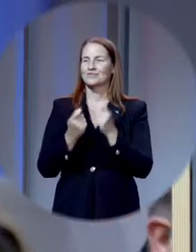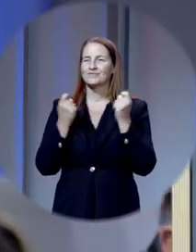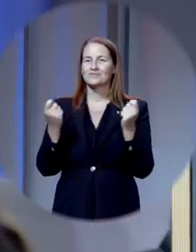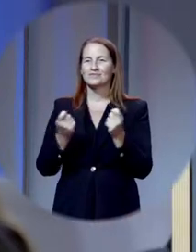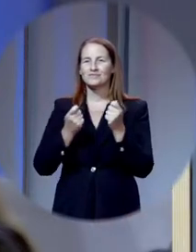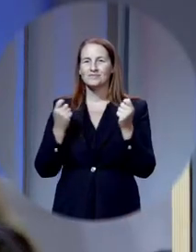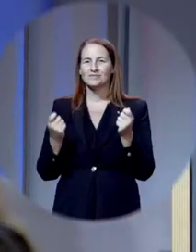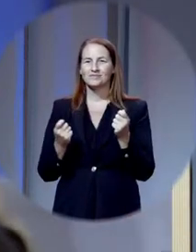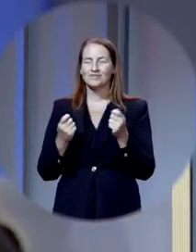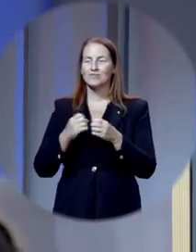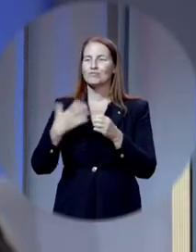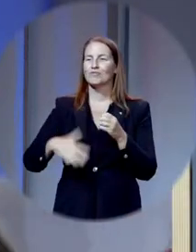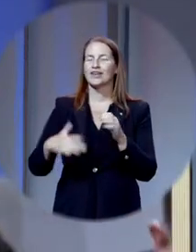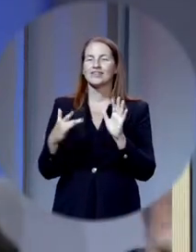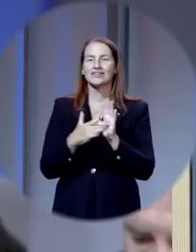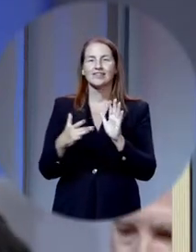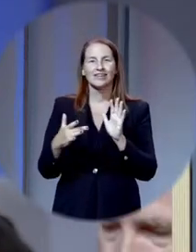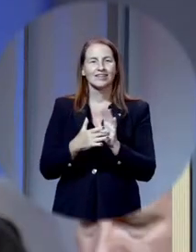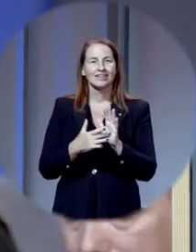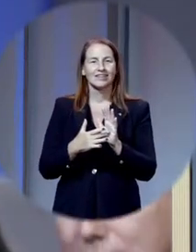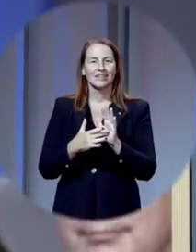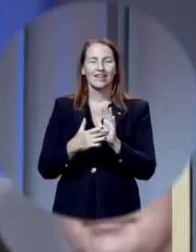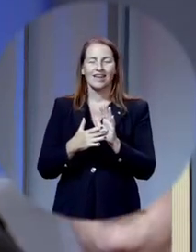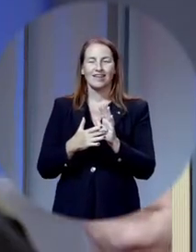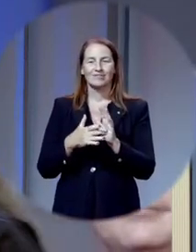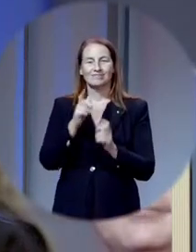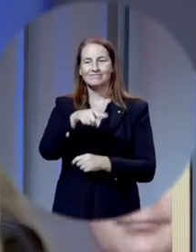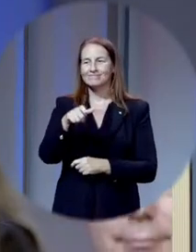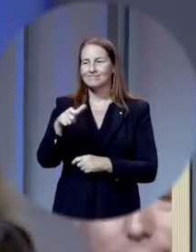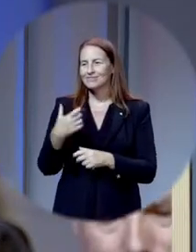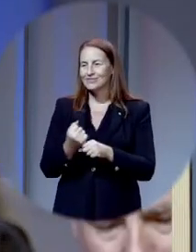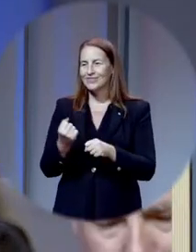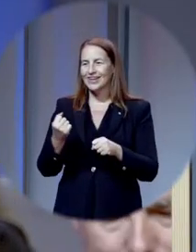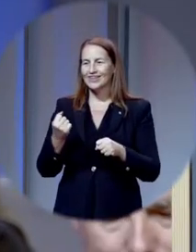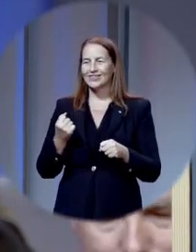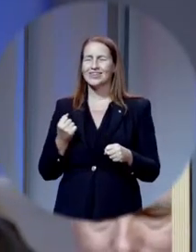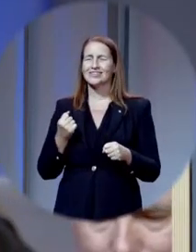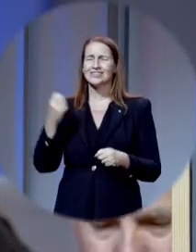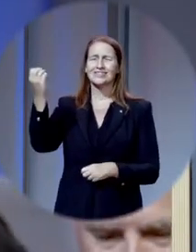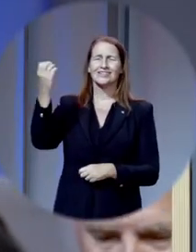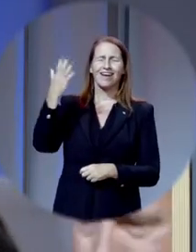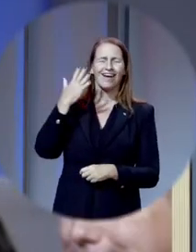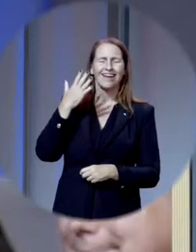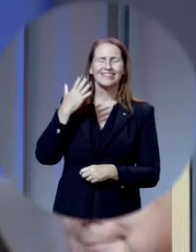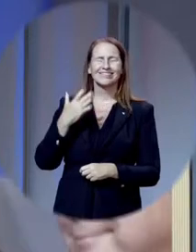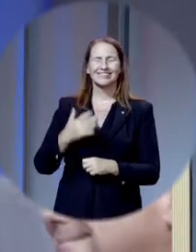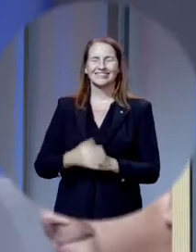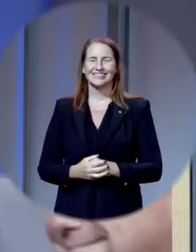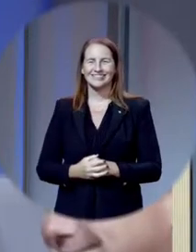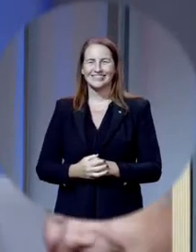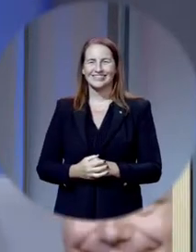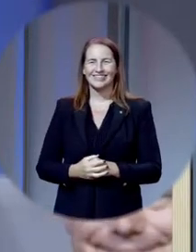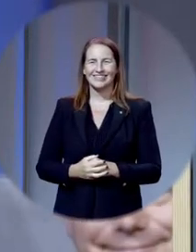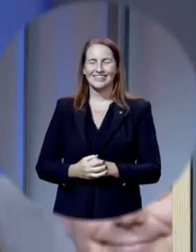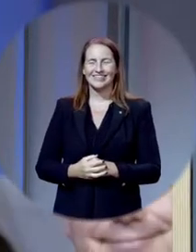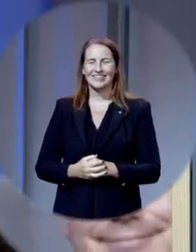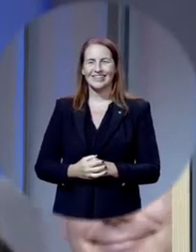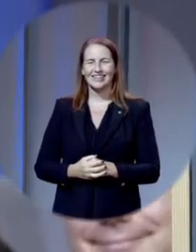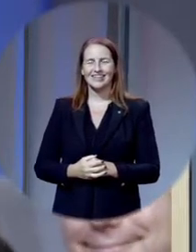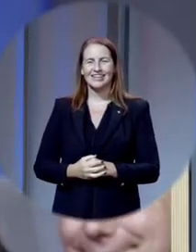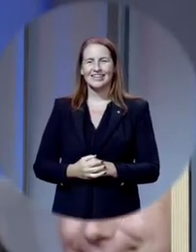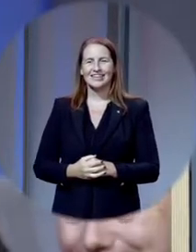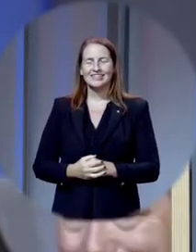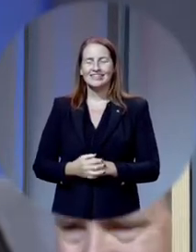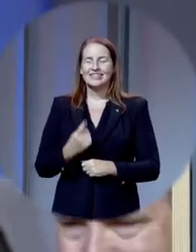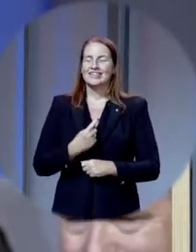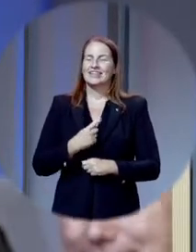Brighton Centre with our amazing graduates in the sunshine. As Vice Chancellor, I